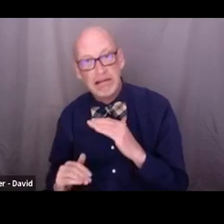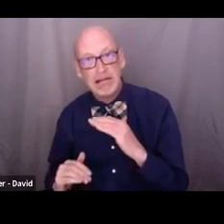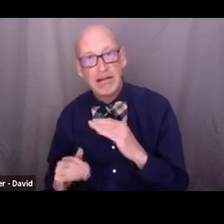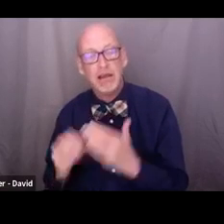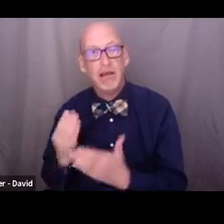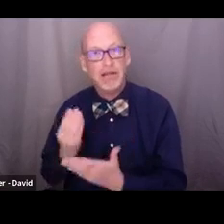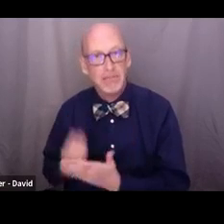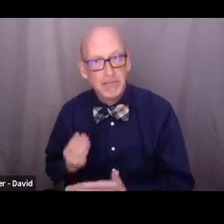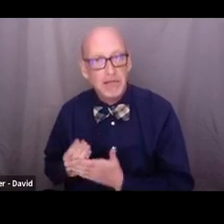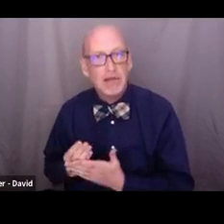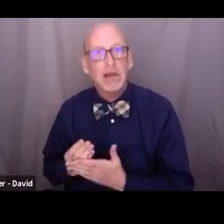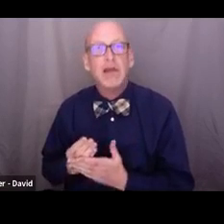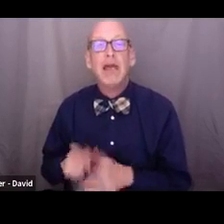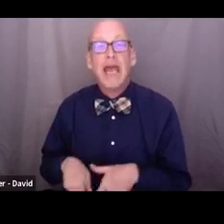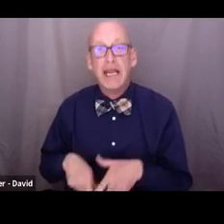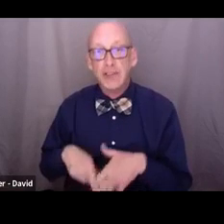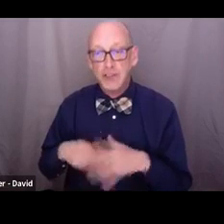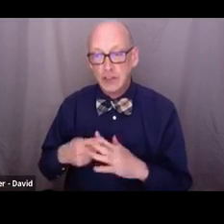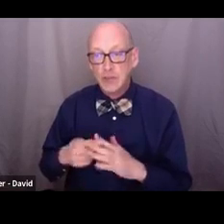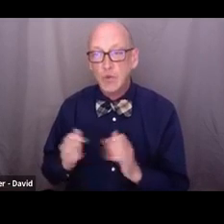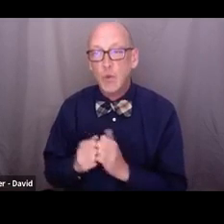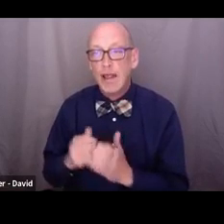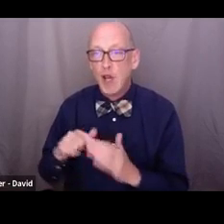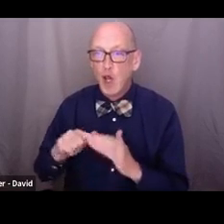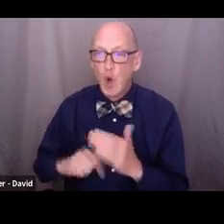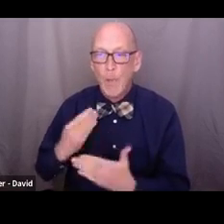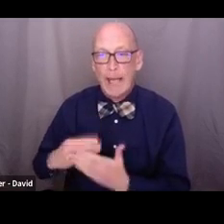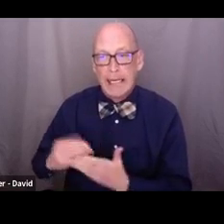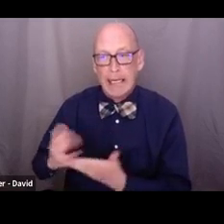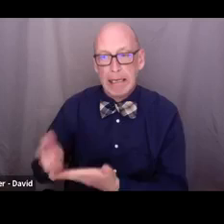and generating lower sales receipts.